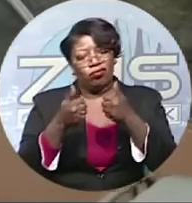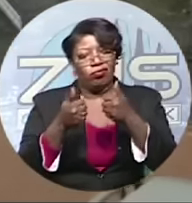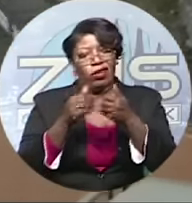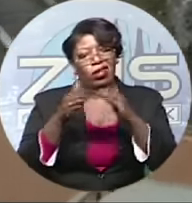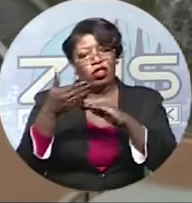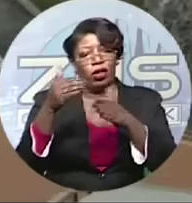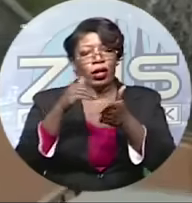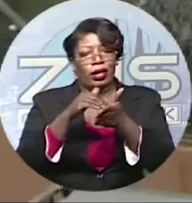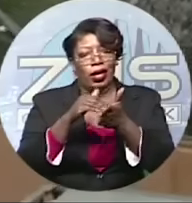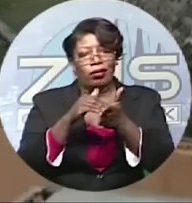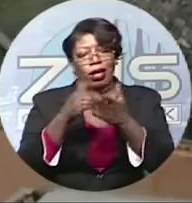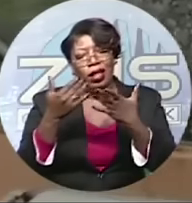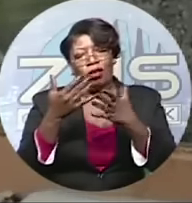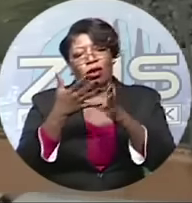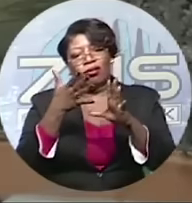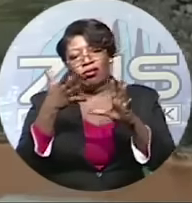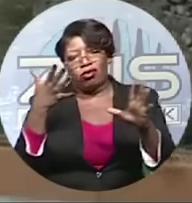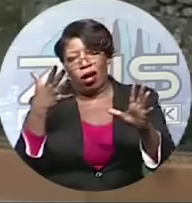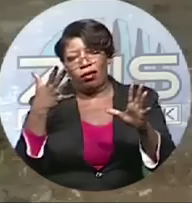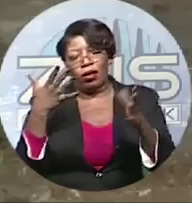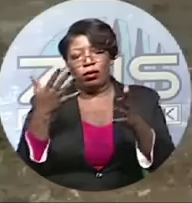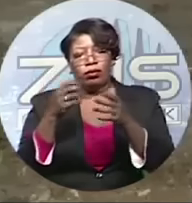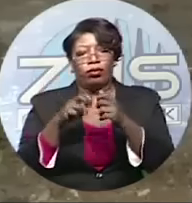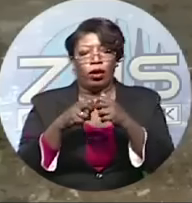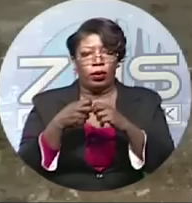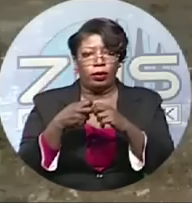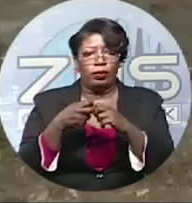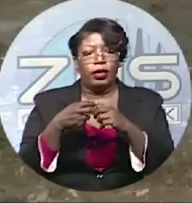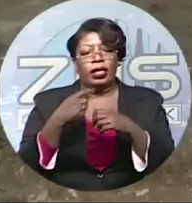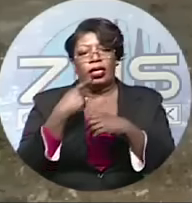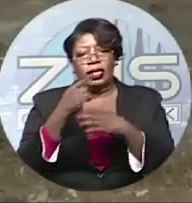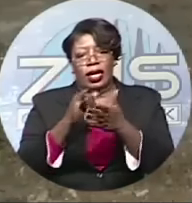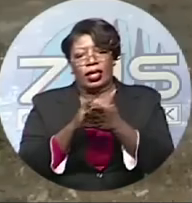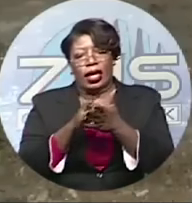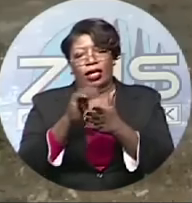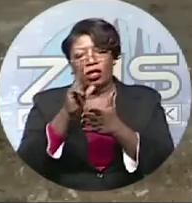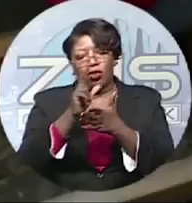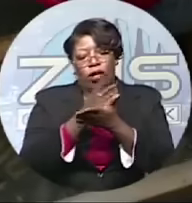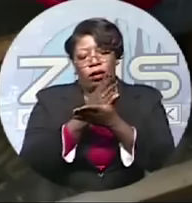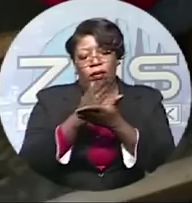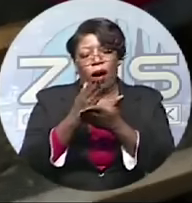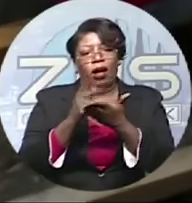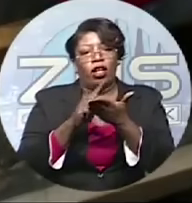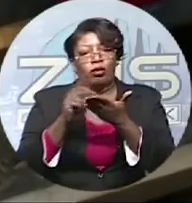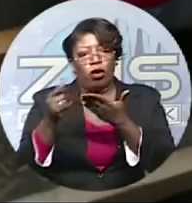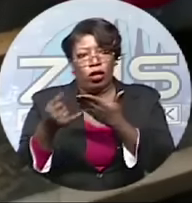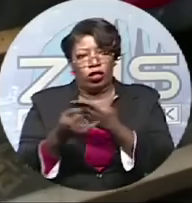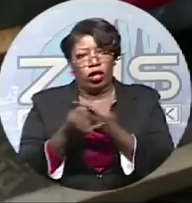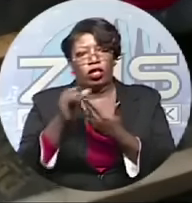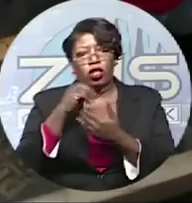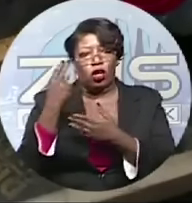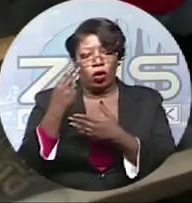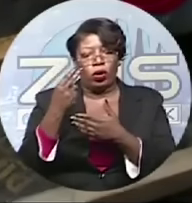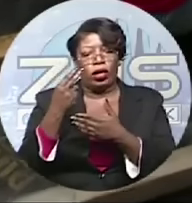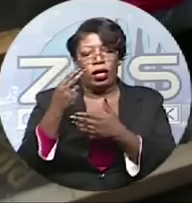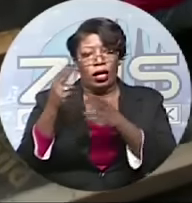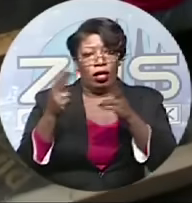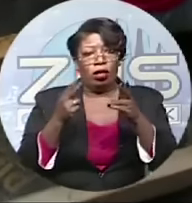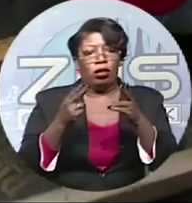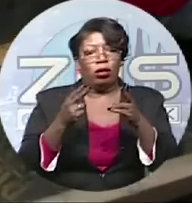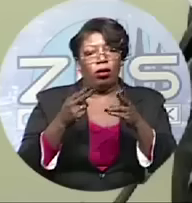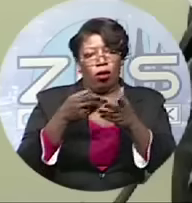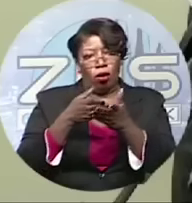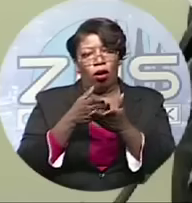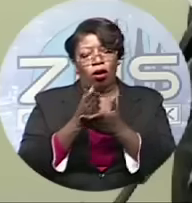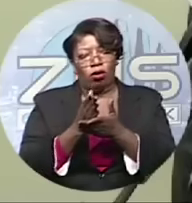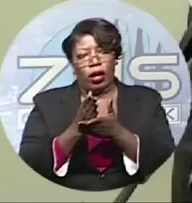it creates a traffic nightmare. Horton says the three-phased project is not only ahead of schedule, but on